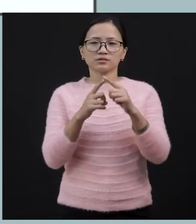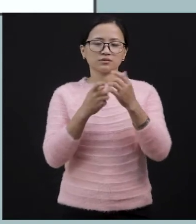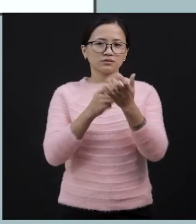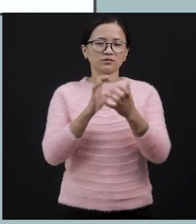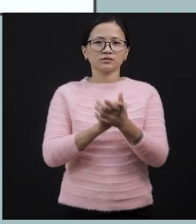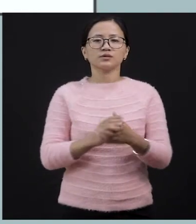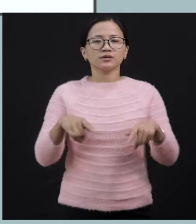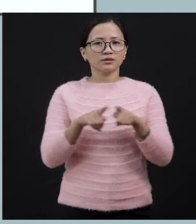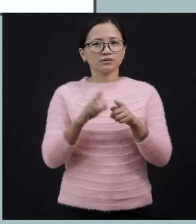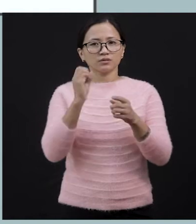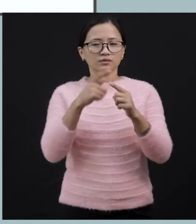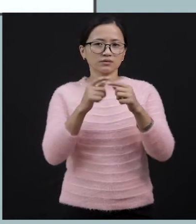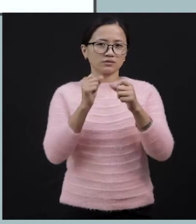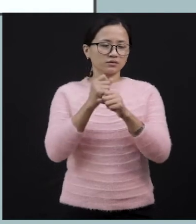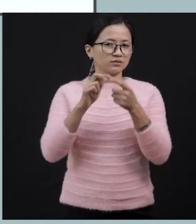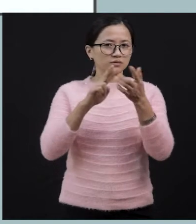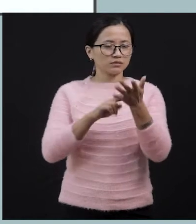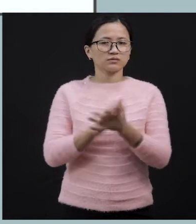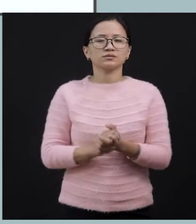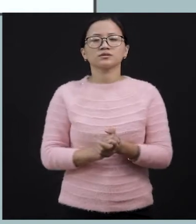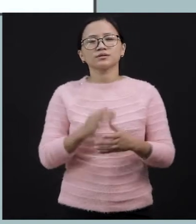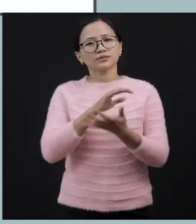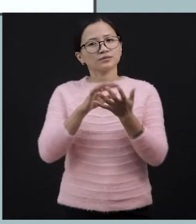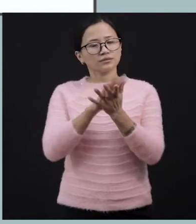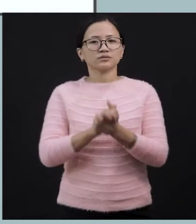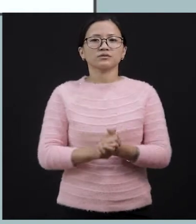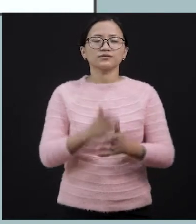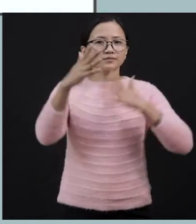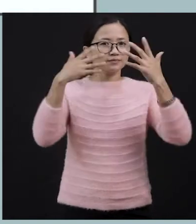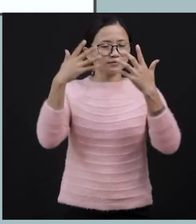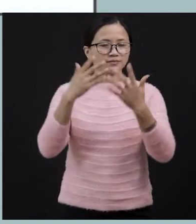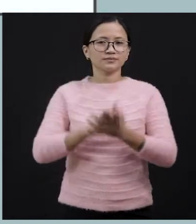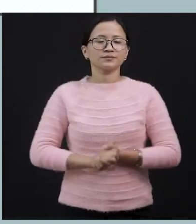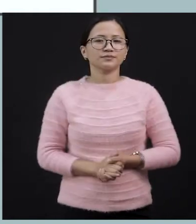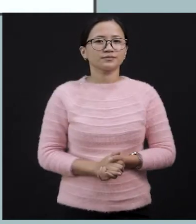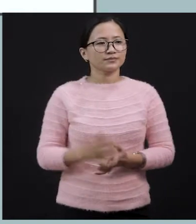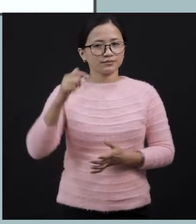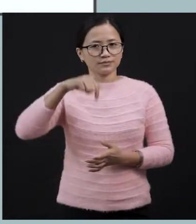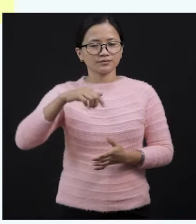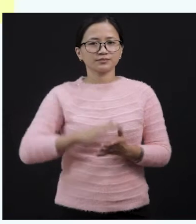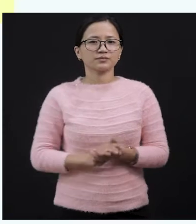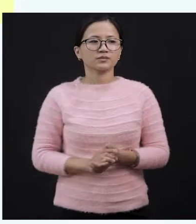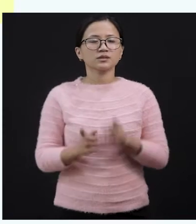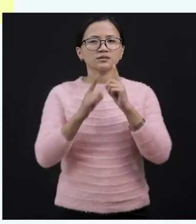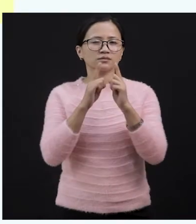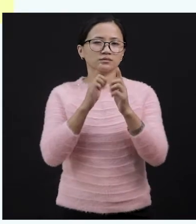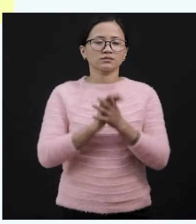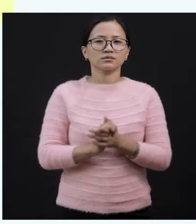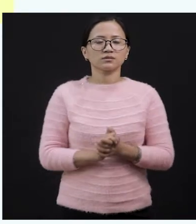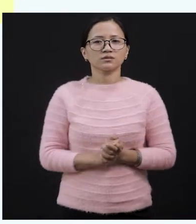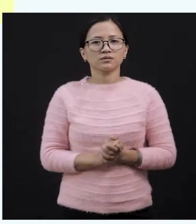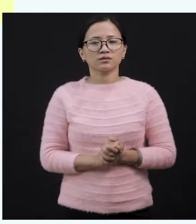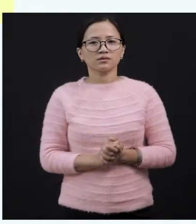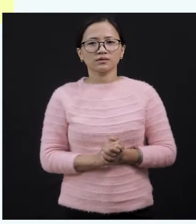oxygen are the major constituent in the composition of air. Now, we have also discussed